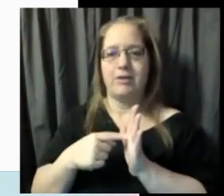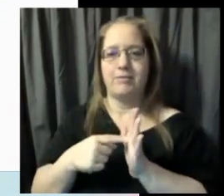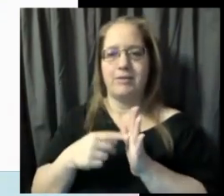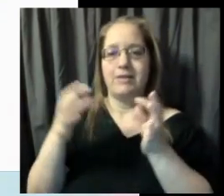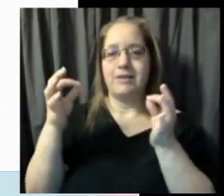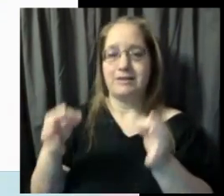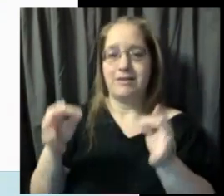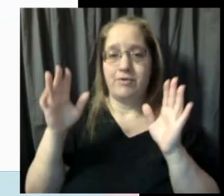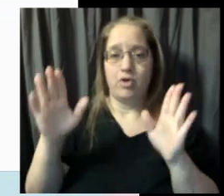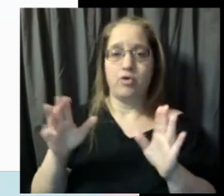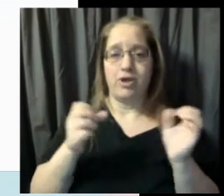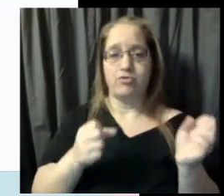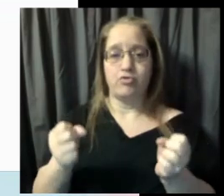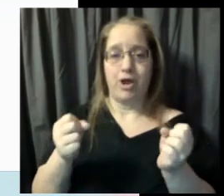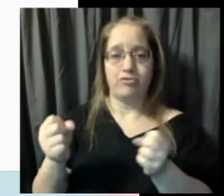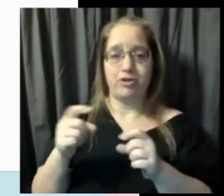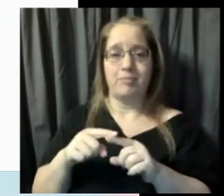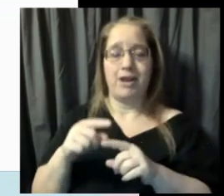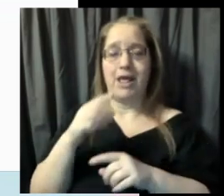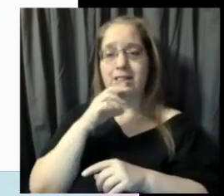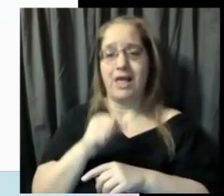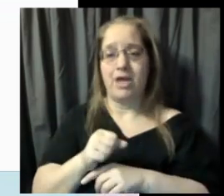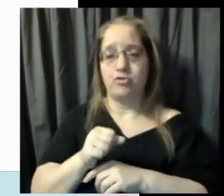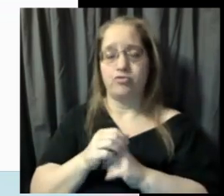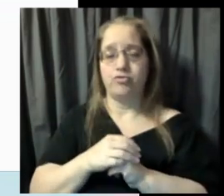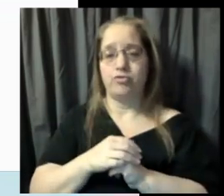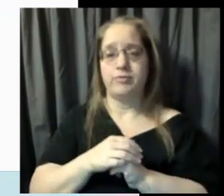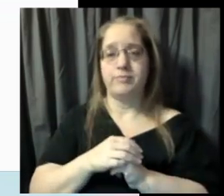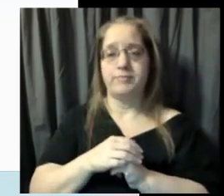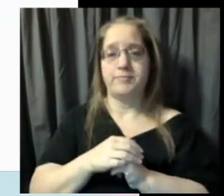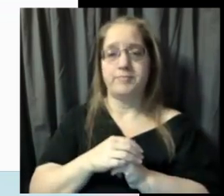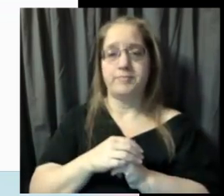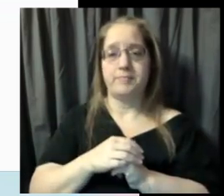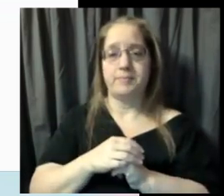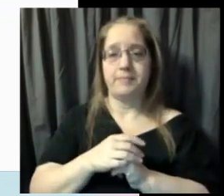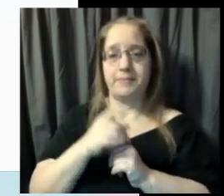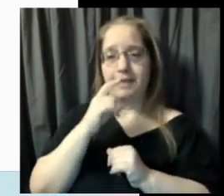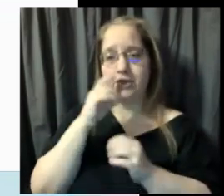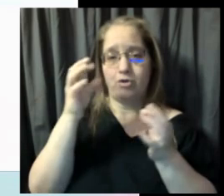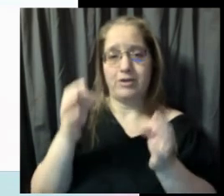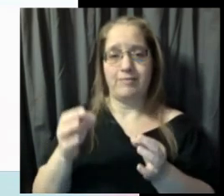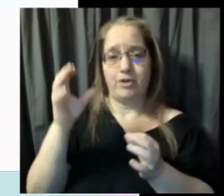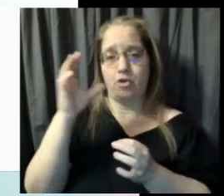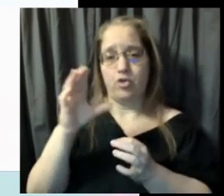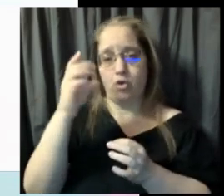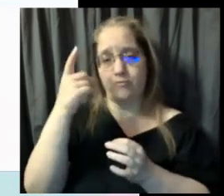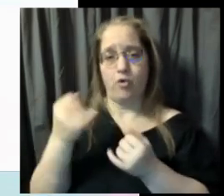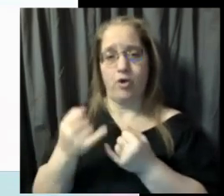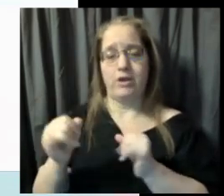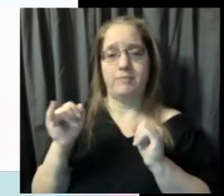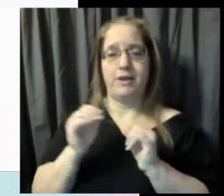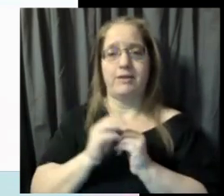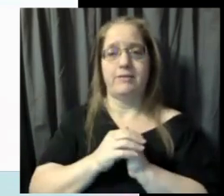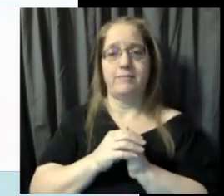This is definitely a great strategy. I think depending on the age, kids are definitely starting to look for that